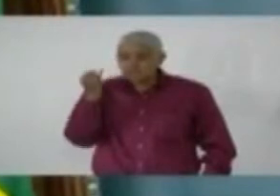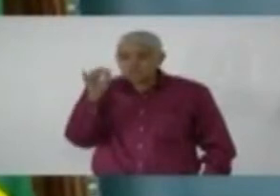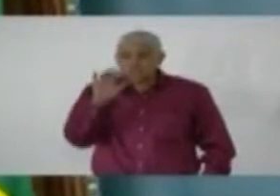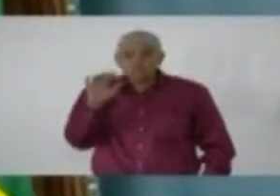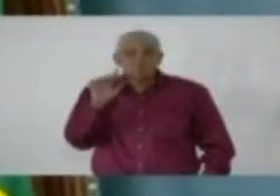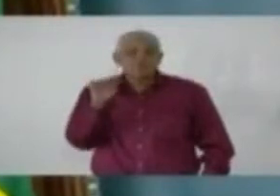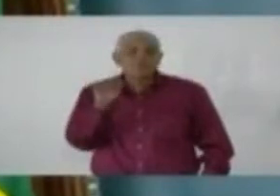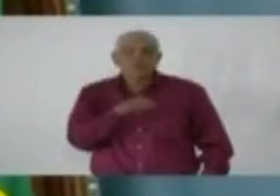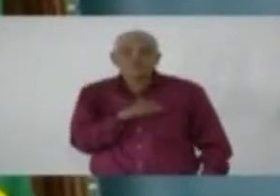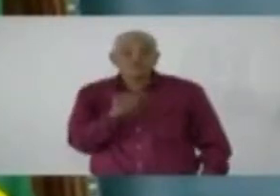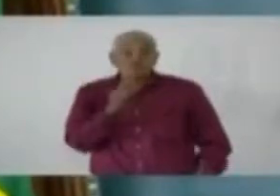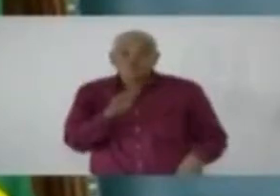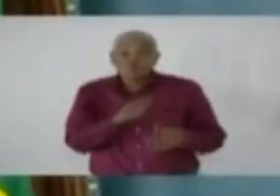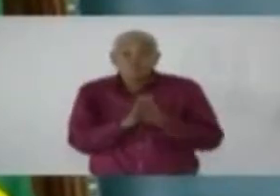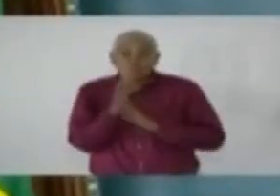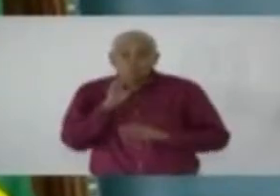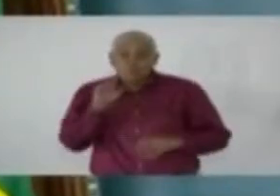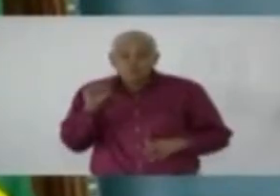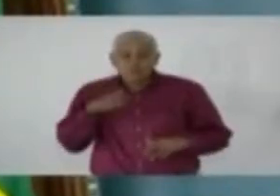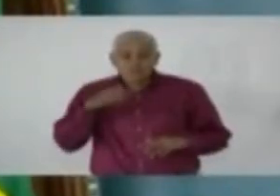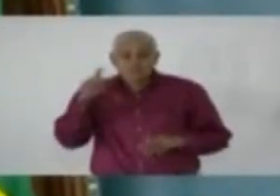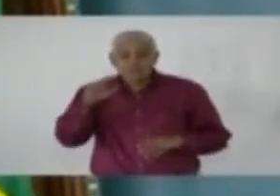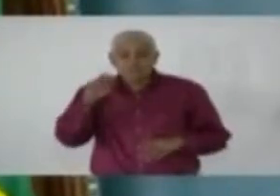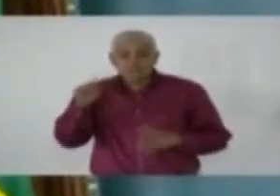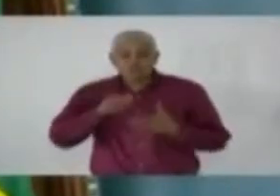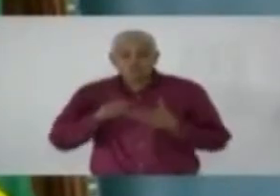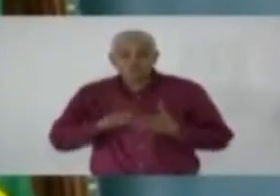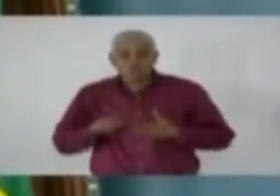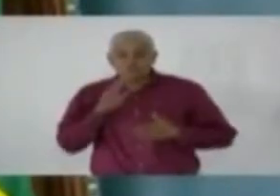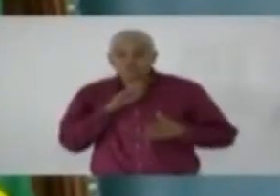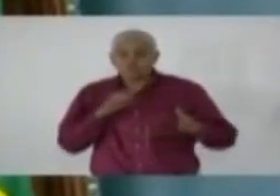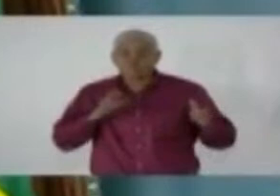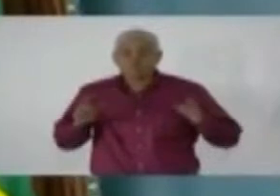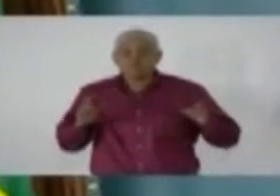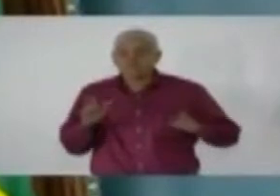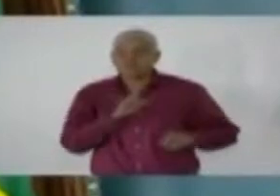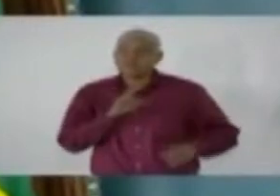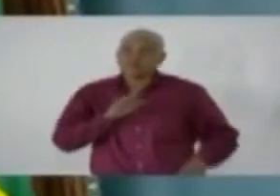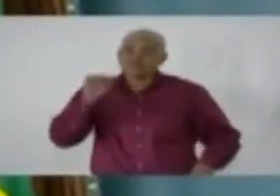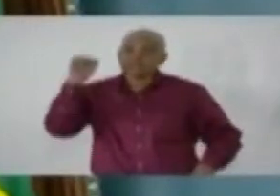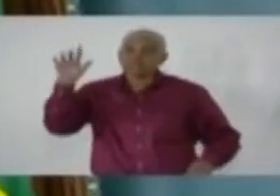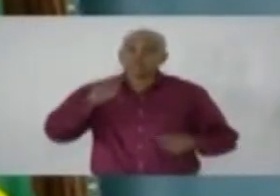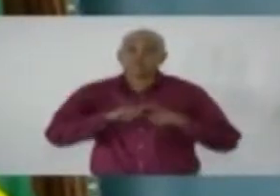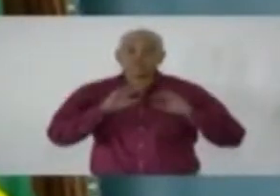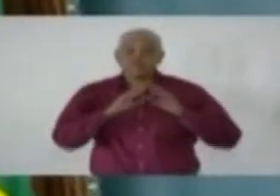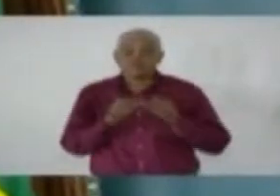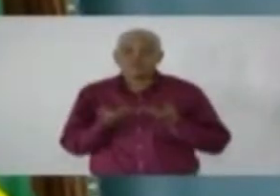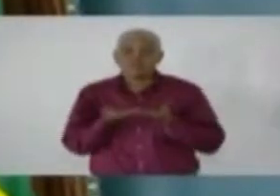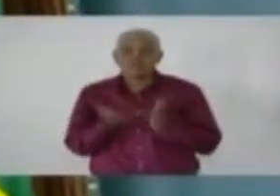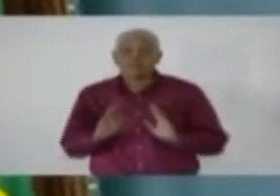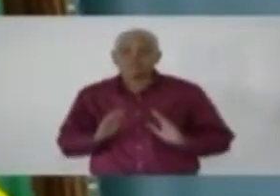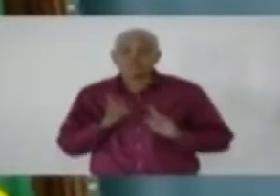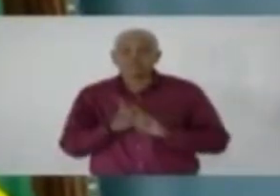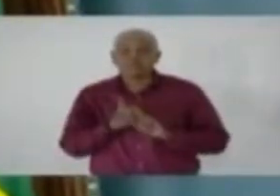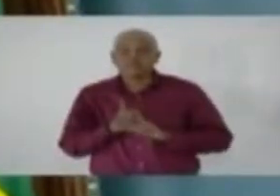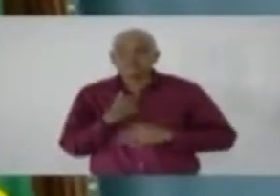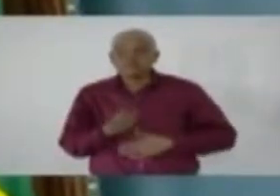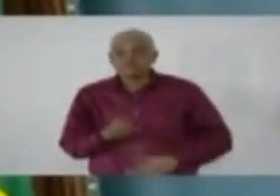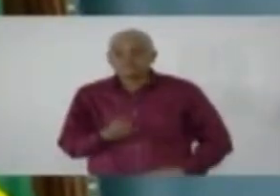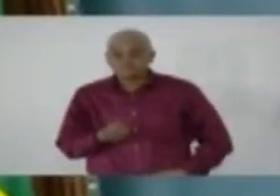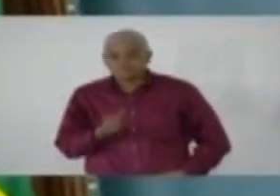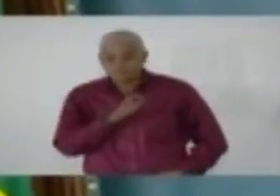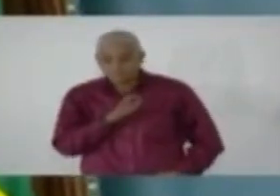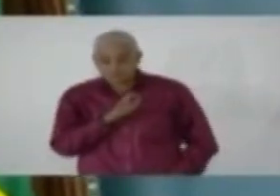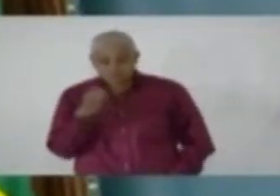I asked the clerk to write appropriately to the Commissioner of Police and to the families of the